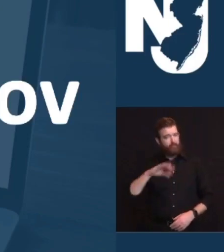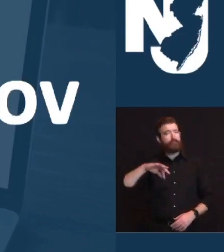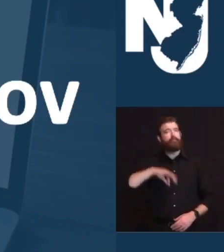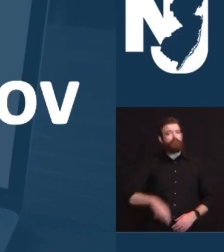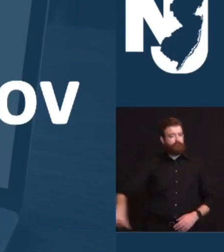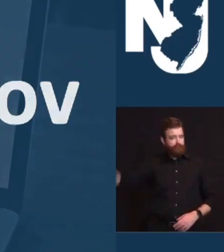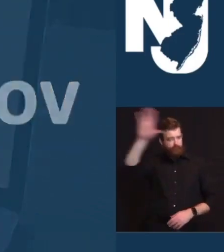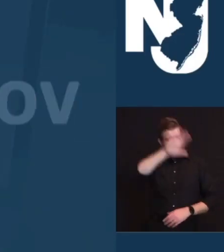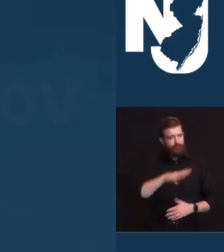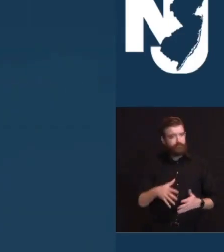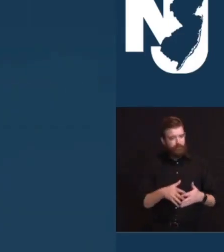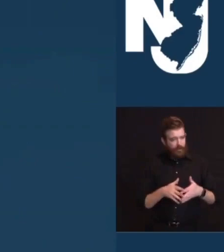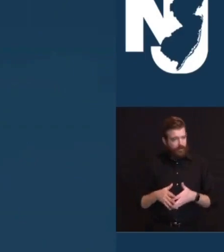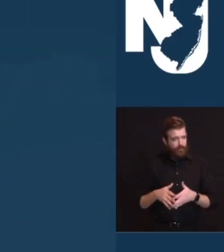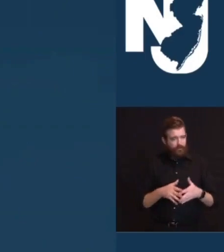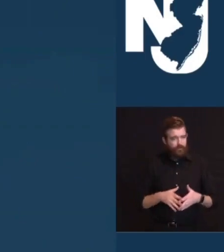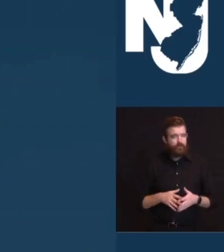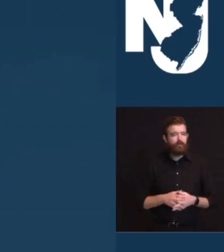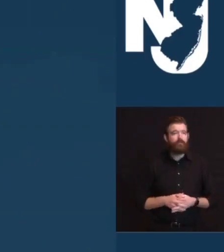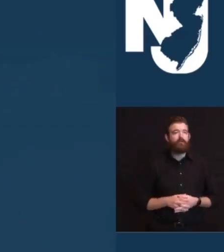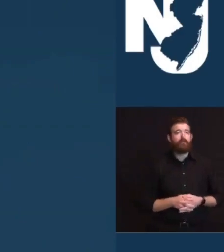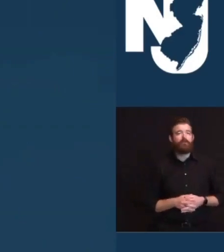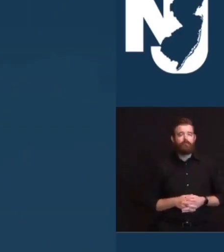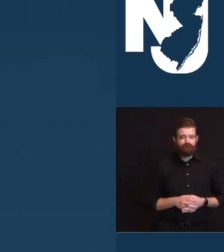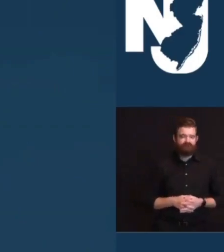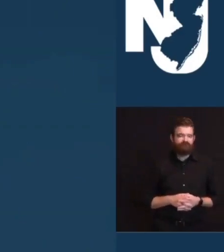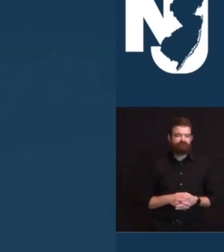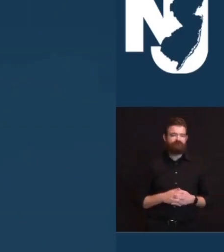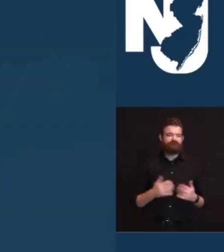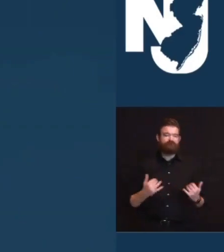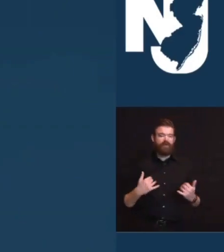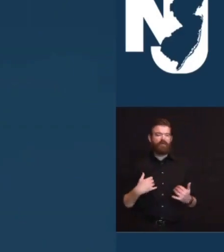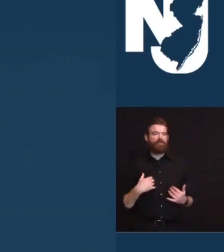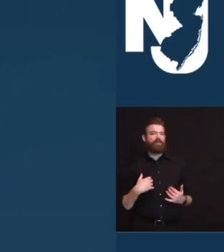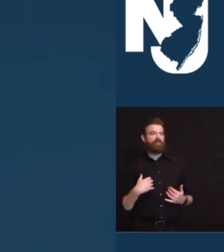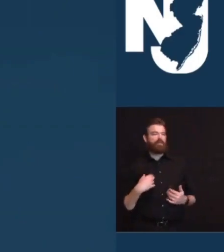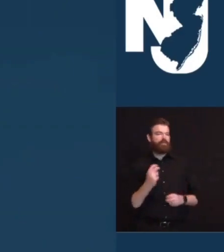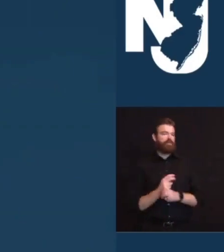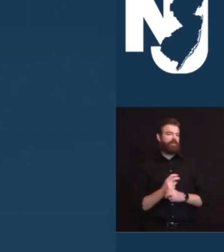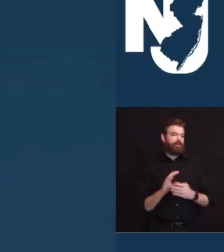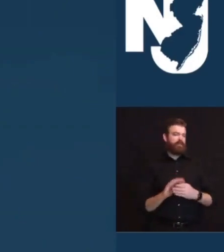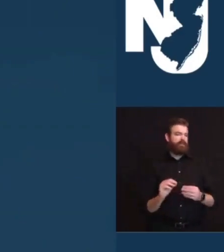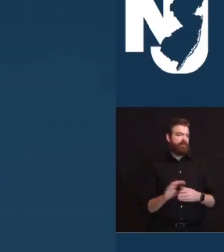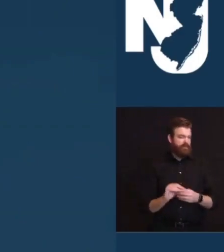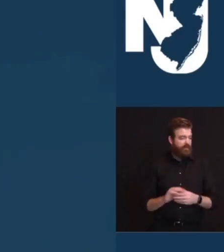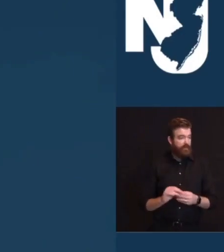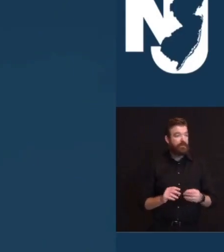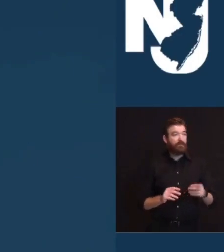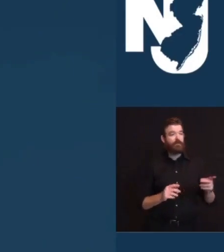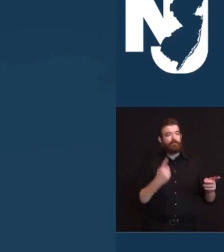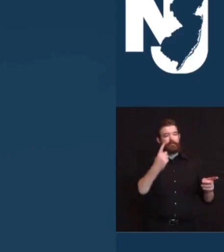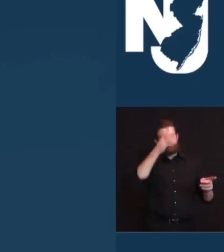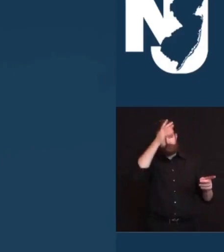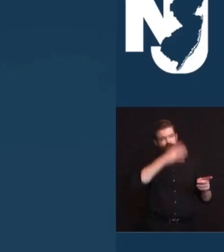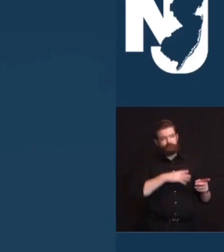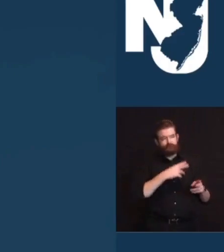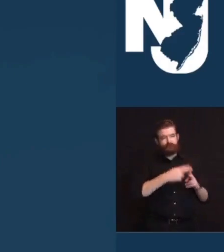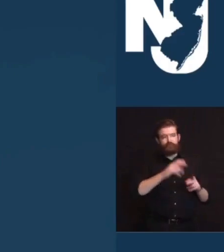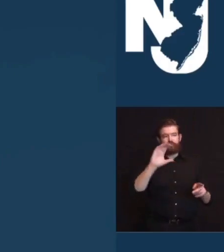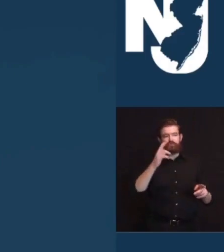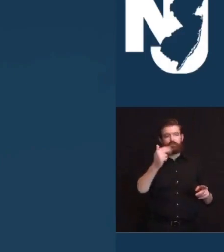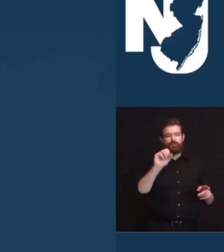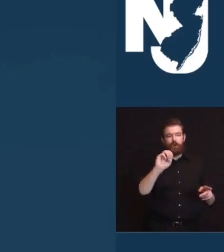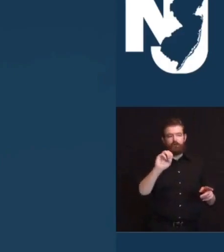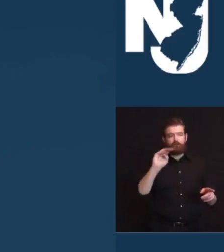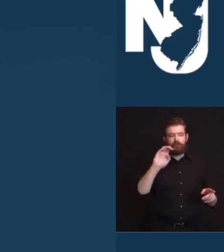is a tough one, I want to quickly note the passing of a tremendous young man from New Jersey, Chase Meola, who was